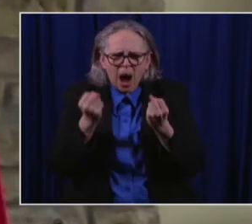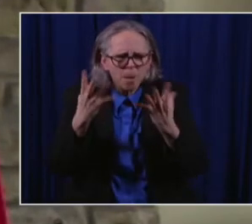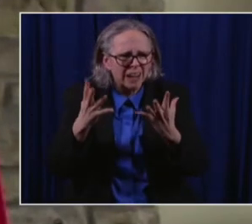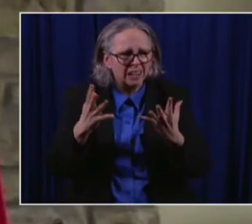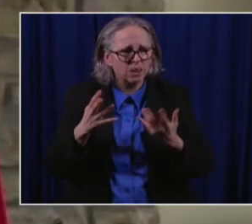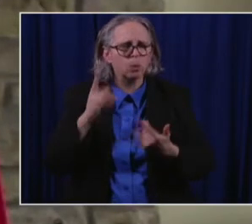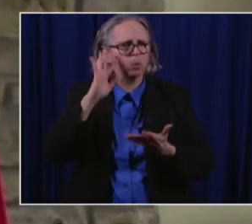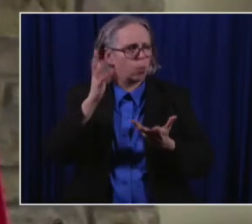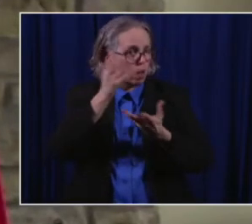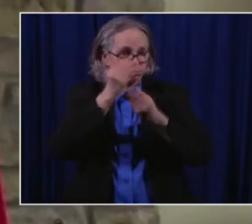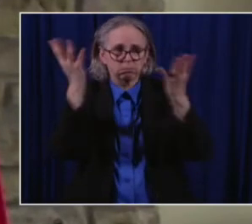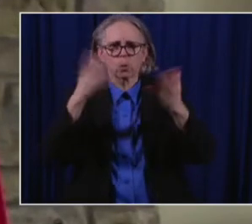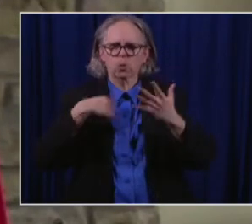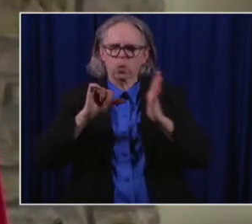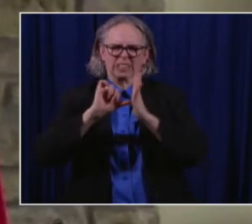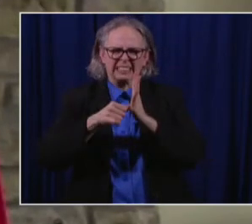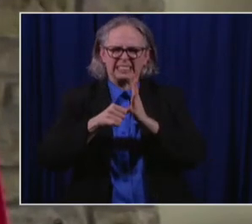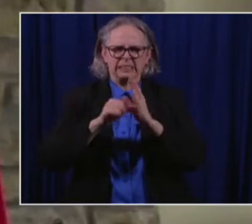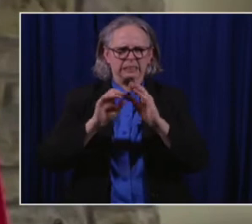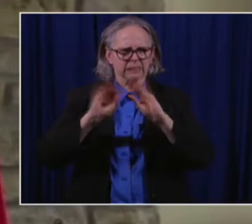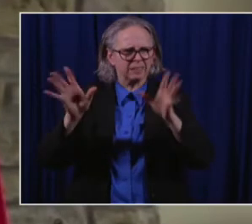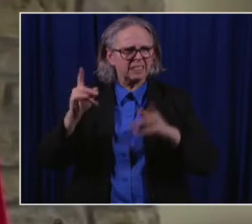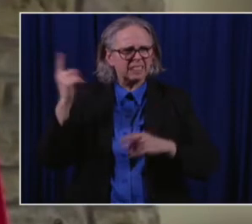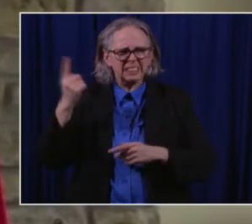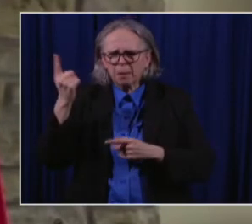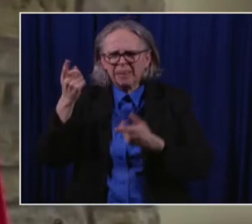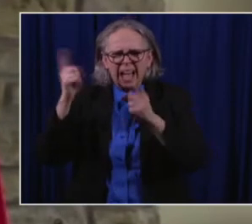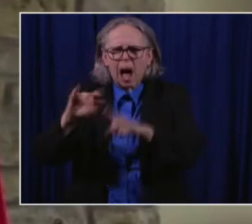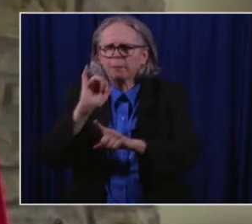that happens, we'll certainly report that.